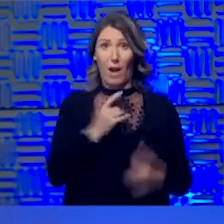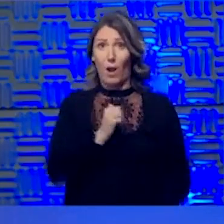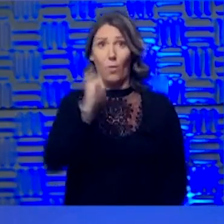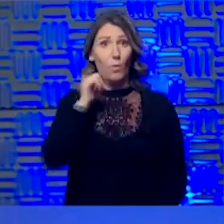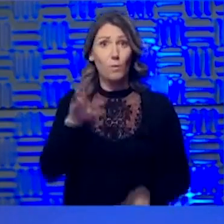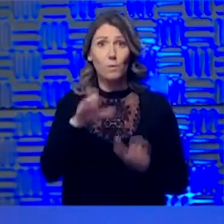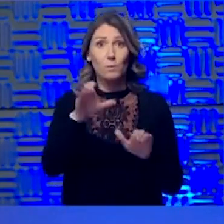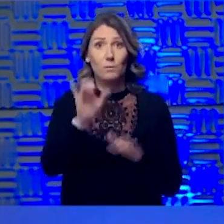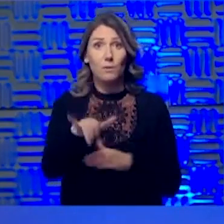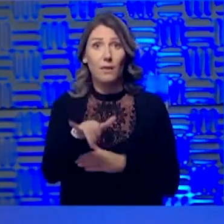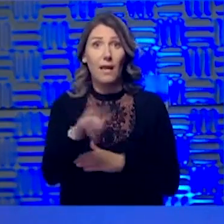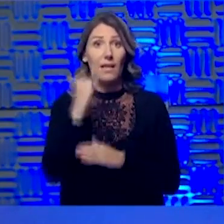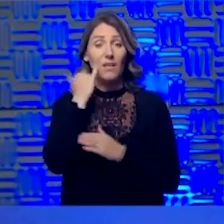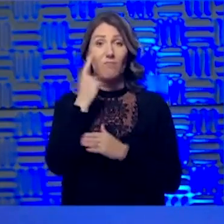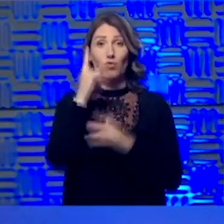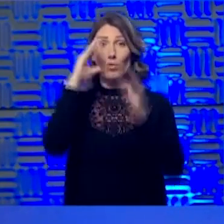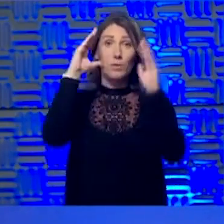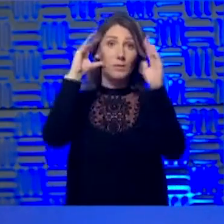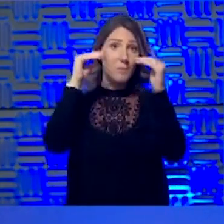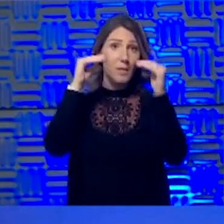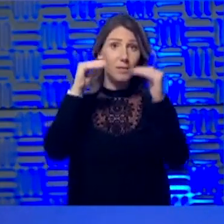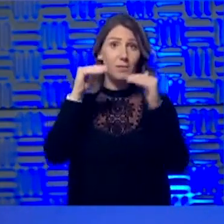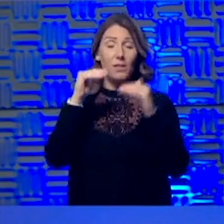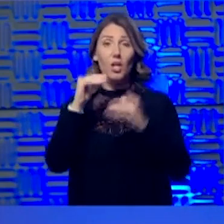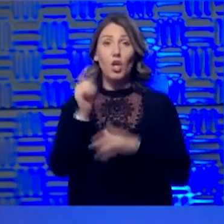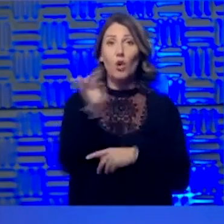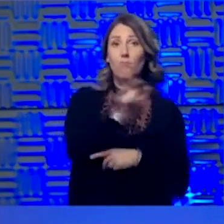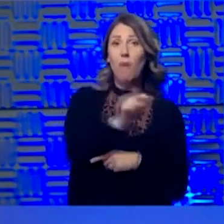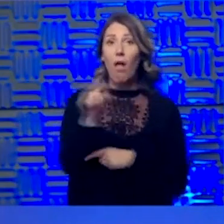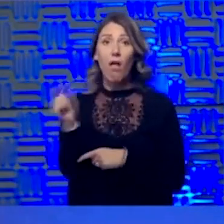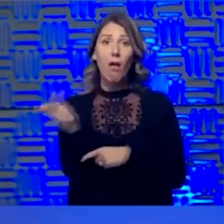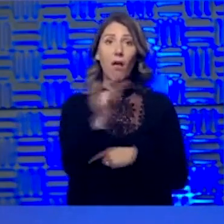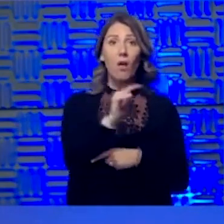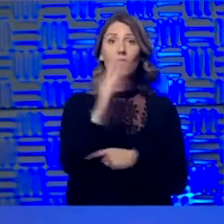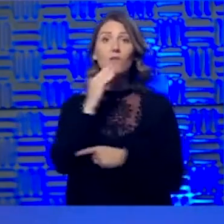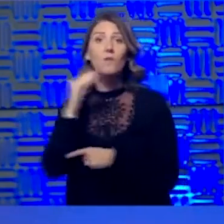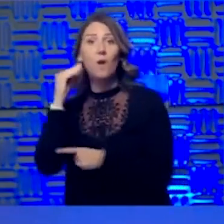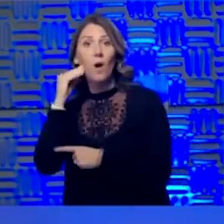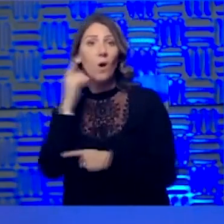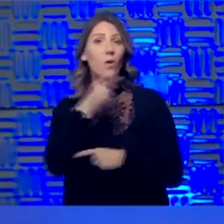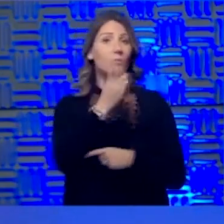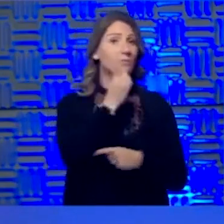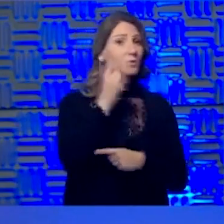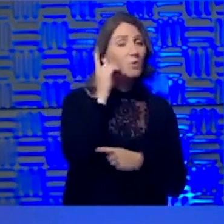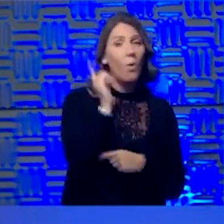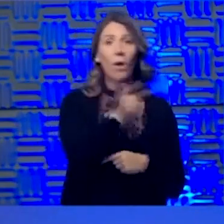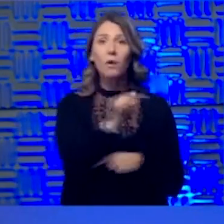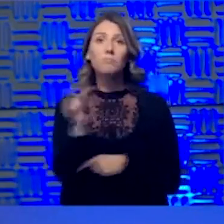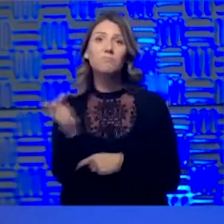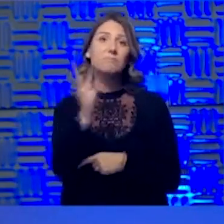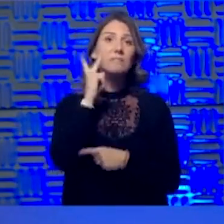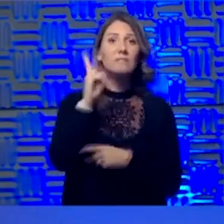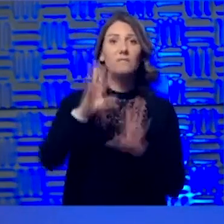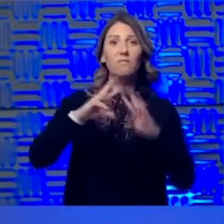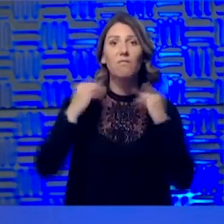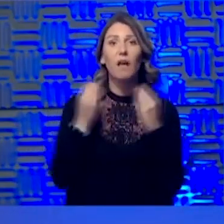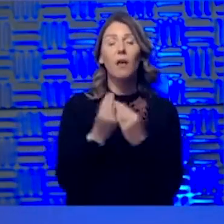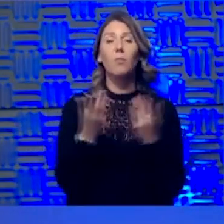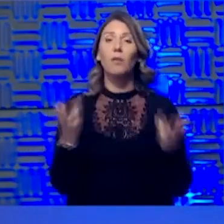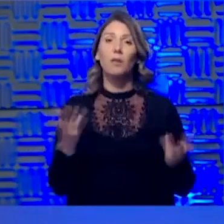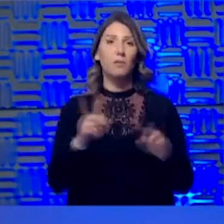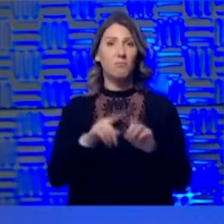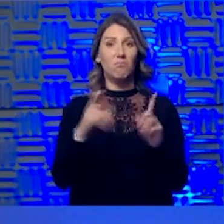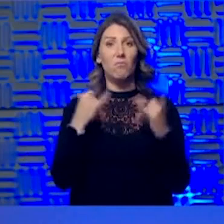that, especially if you're expecting to go back and forth to home every couple of weeks to see your loved ones, your family. But right now, I think